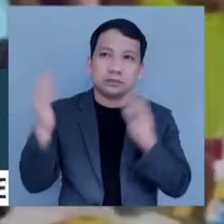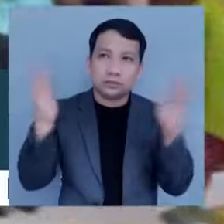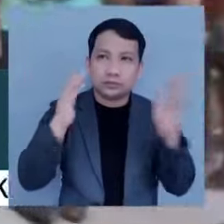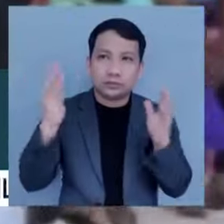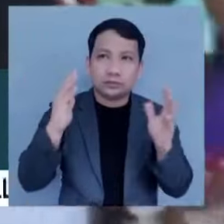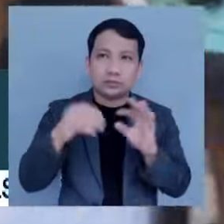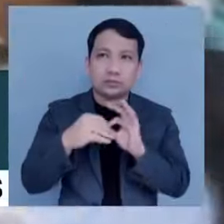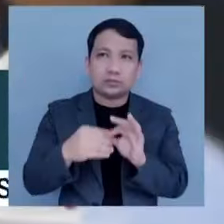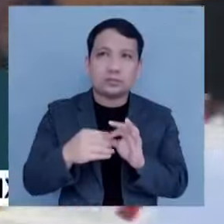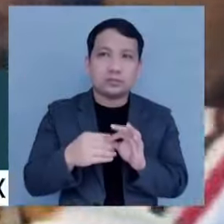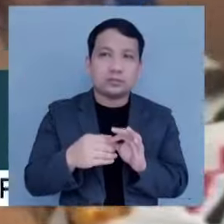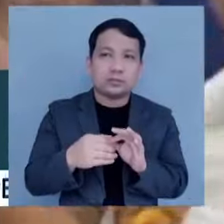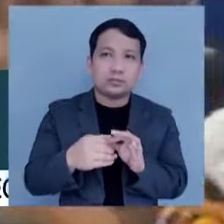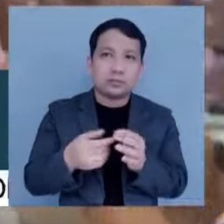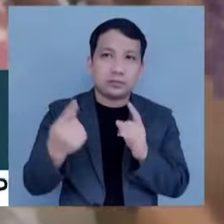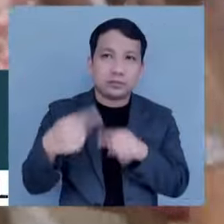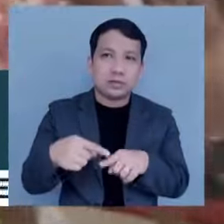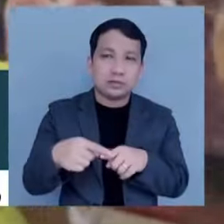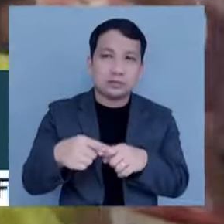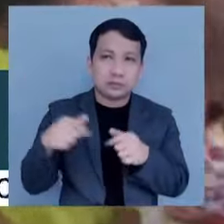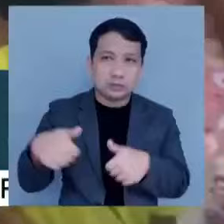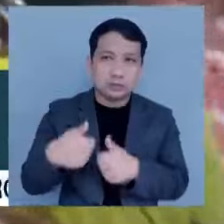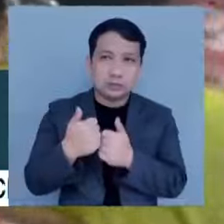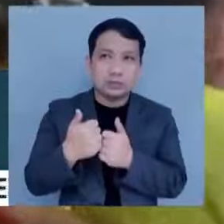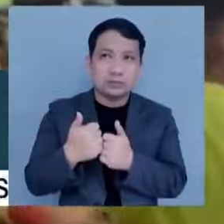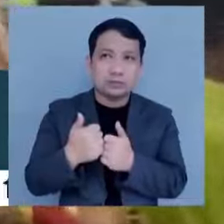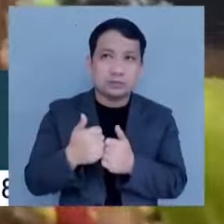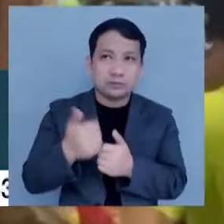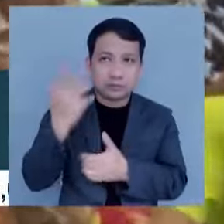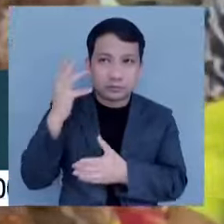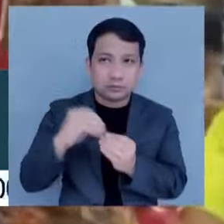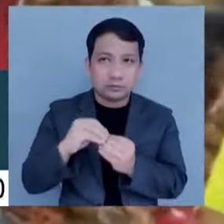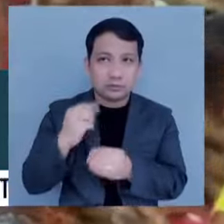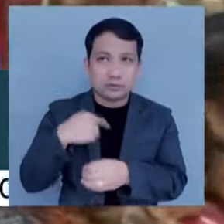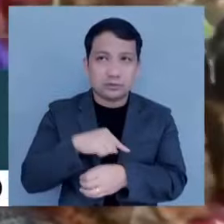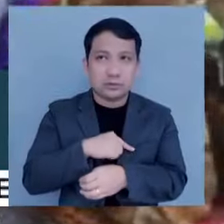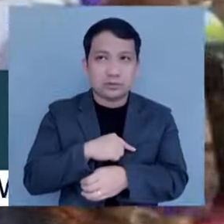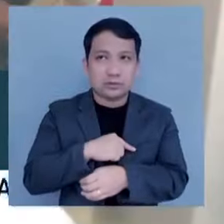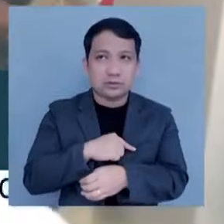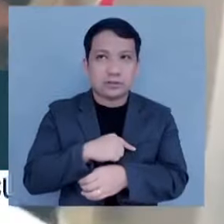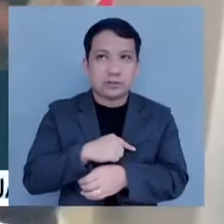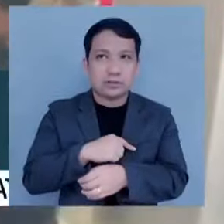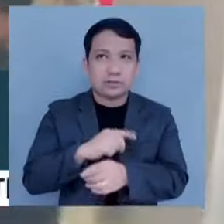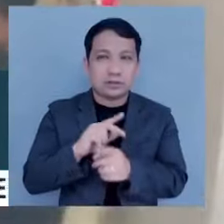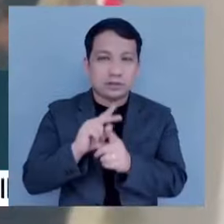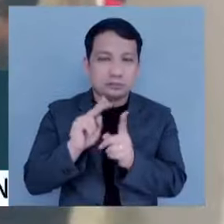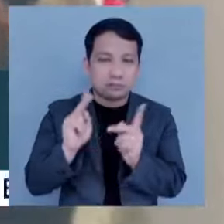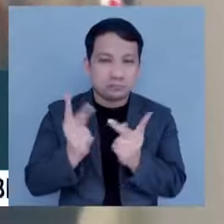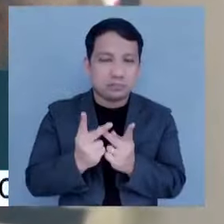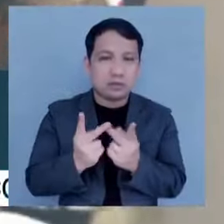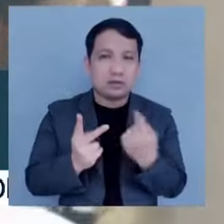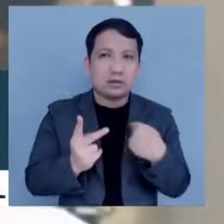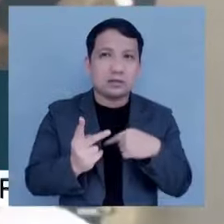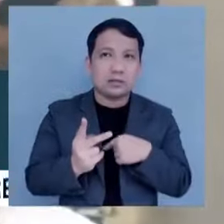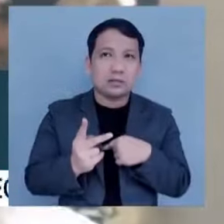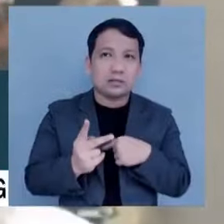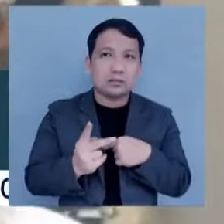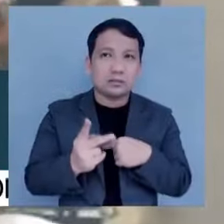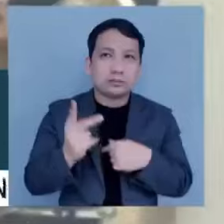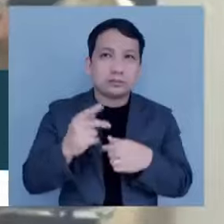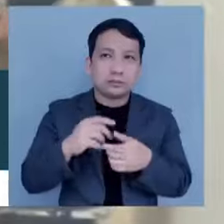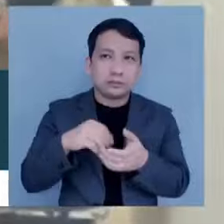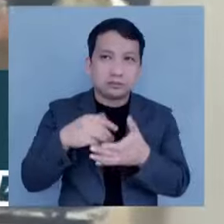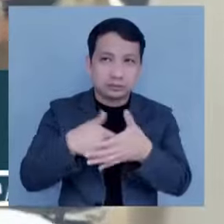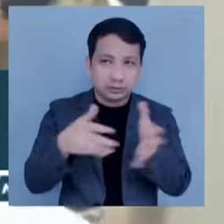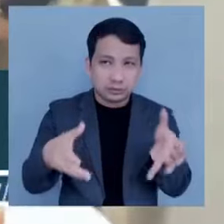simultaneously happening. But the challenge is it can take a toll on our own people in the department as well. You have to remember, our repacking centers will operate